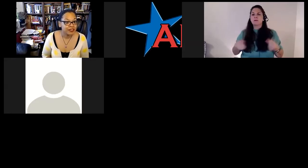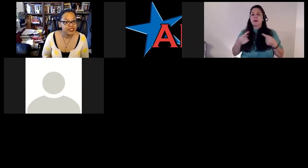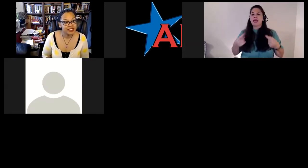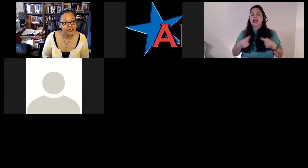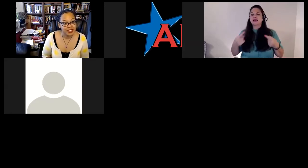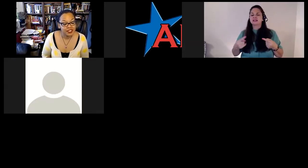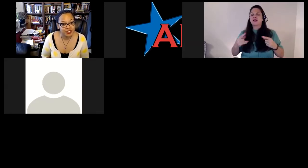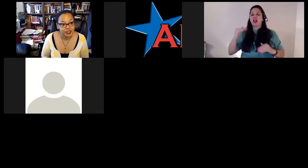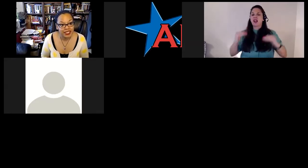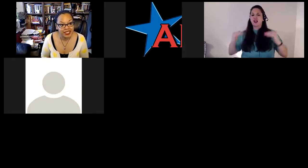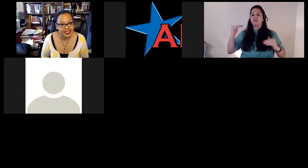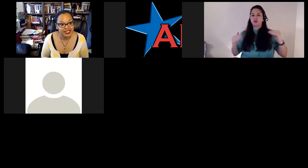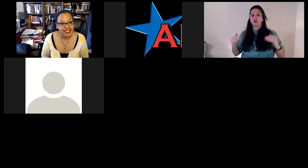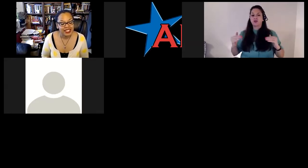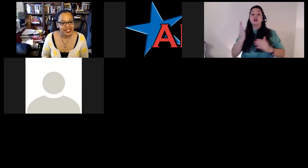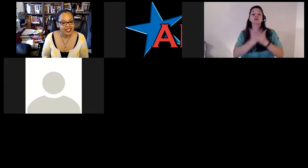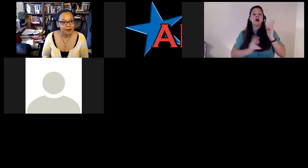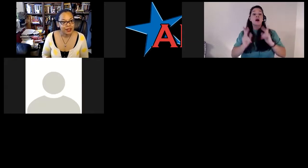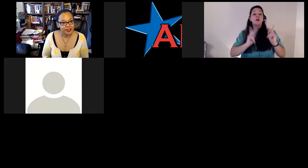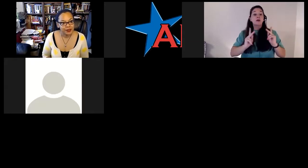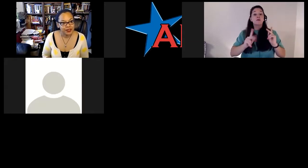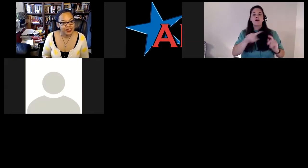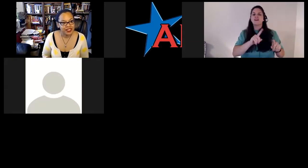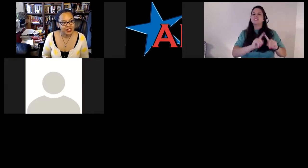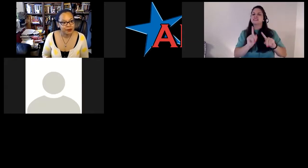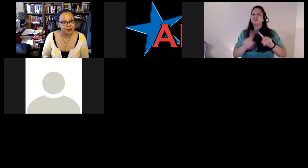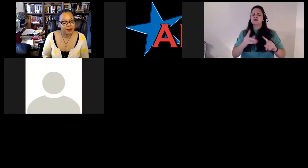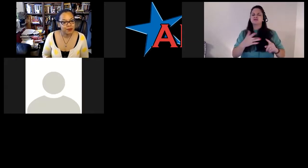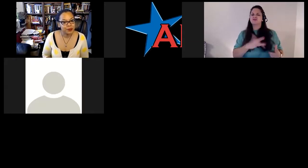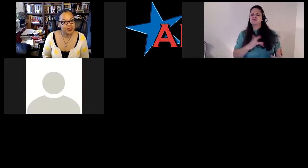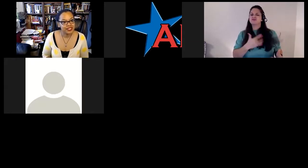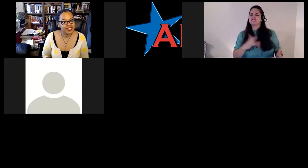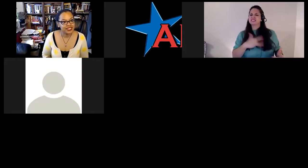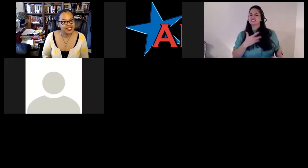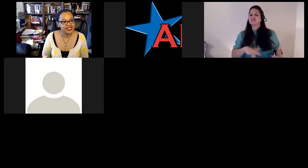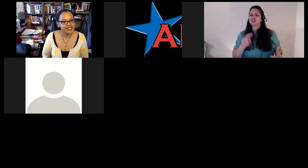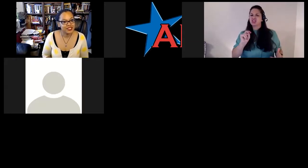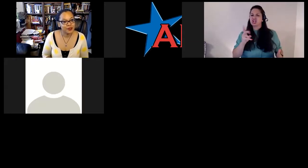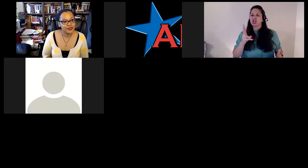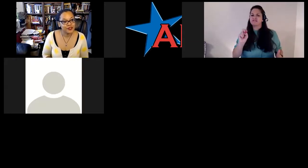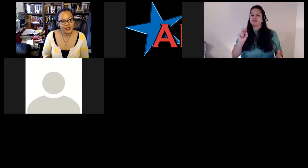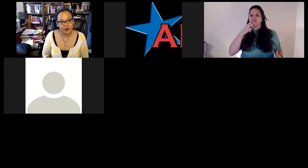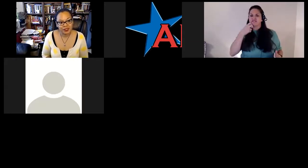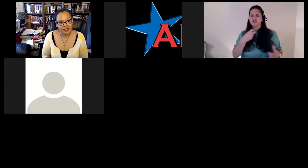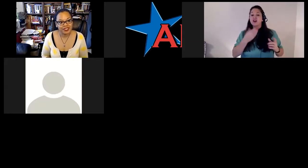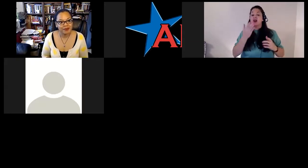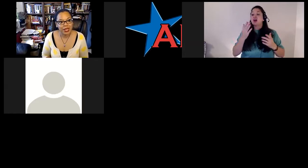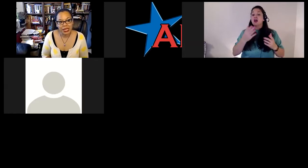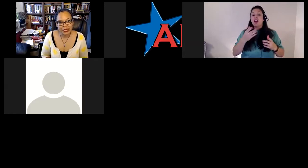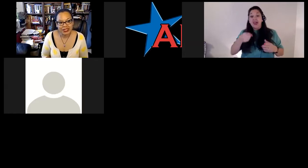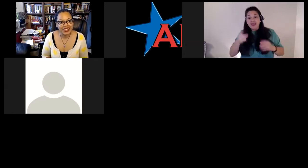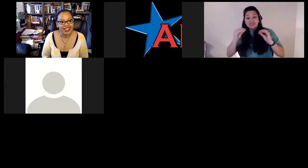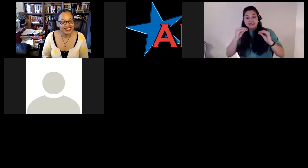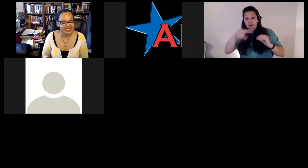different sensitivity to their nerve endings, and that Black folks both don't feel